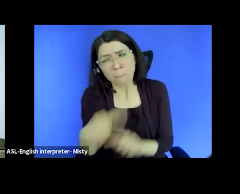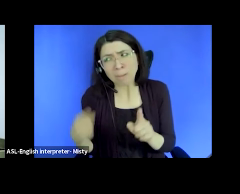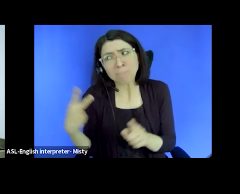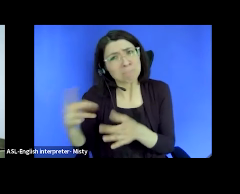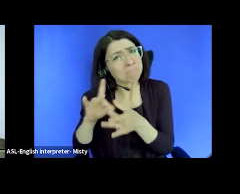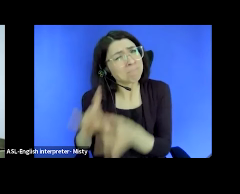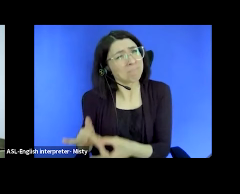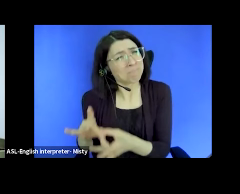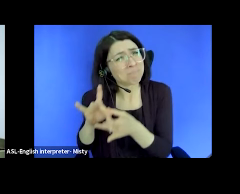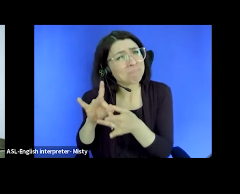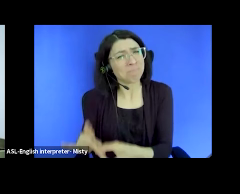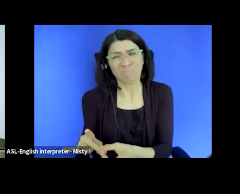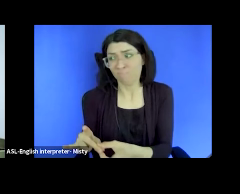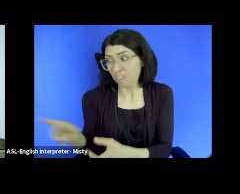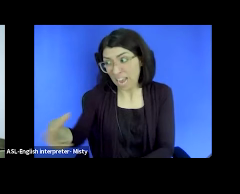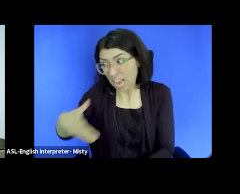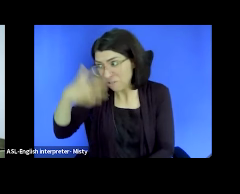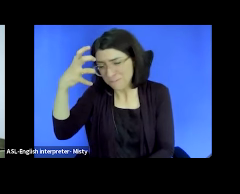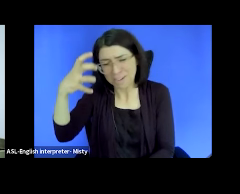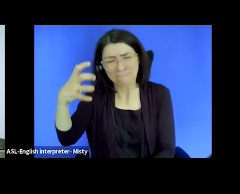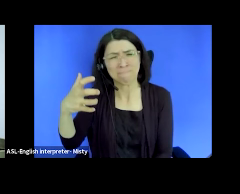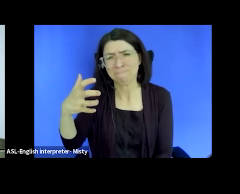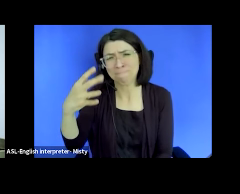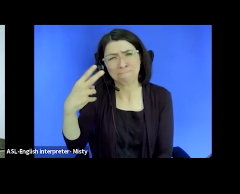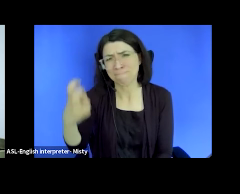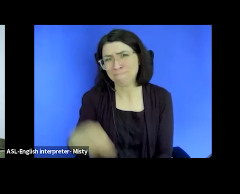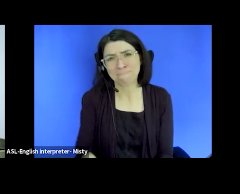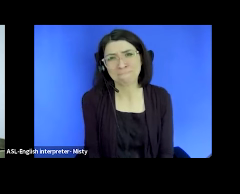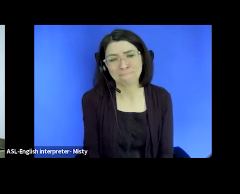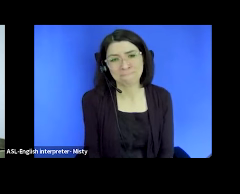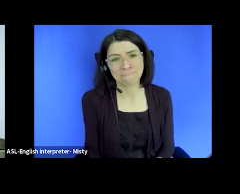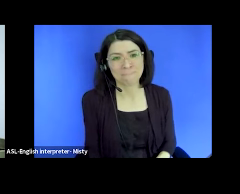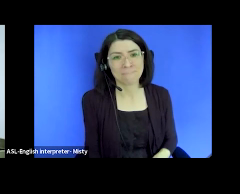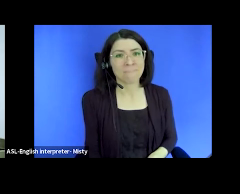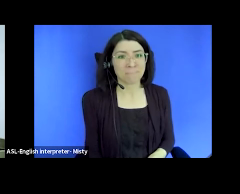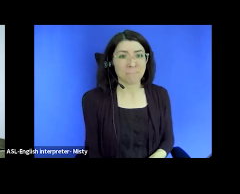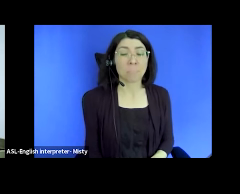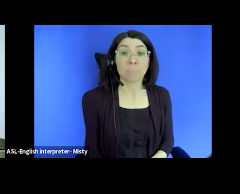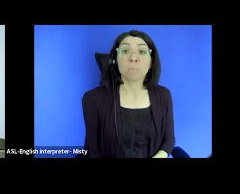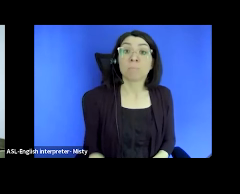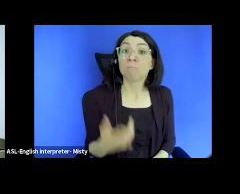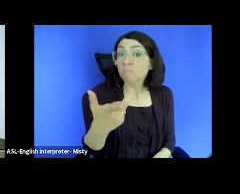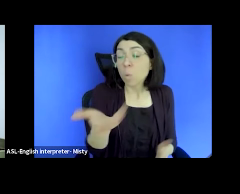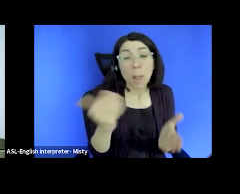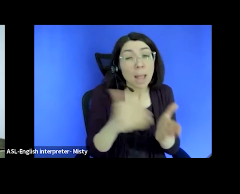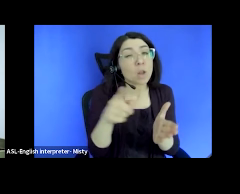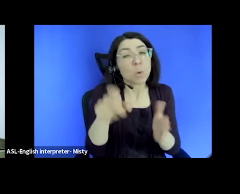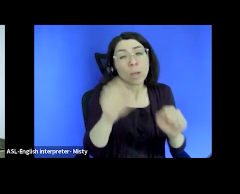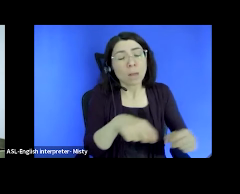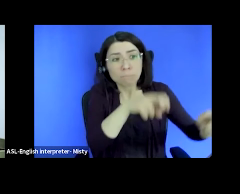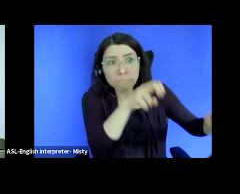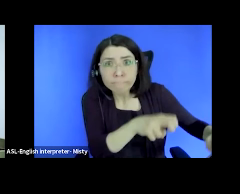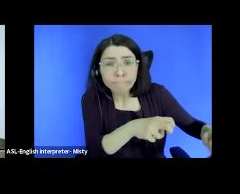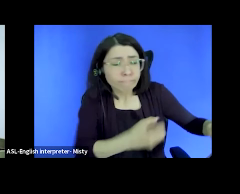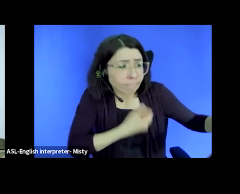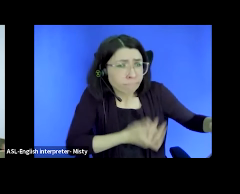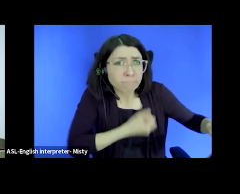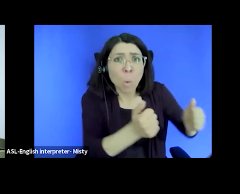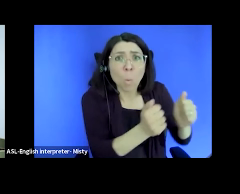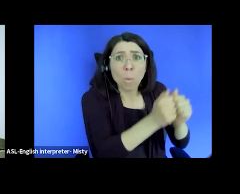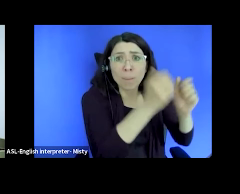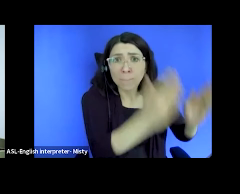can also be supported by that person that you might sort of debrief with, or your the person that you kind